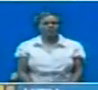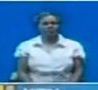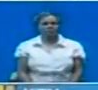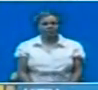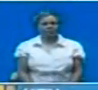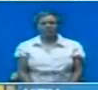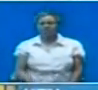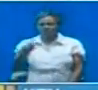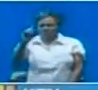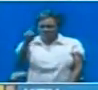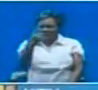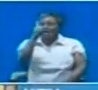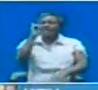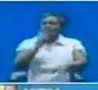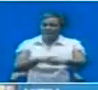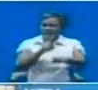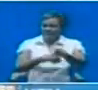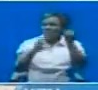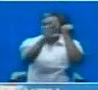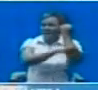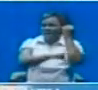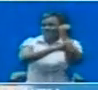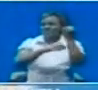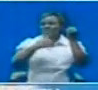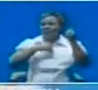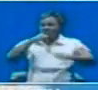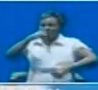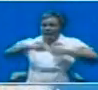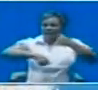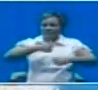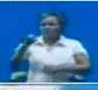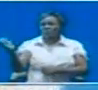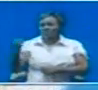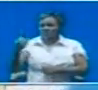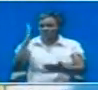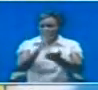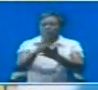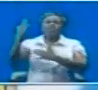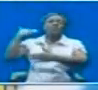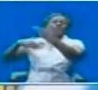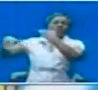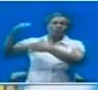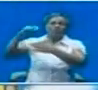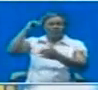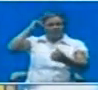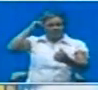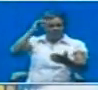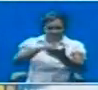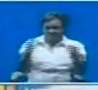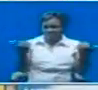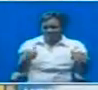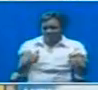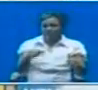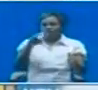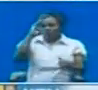It will be the first time that the country will have a president in an acting capacity, a historic and unprecedented move, one that will